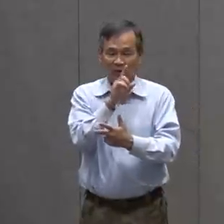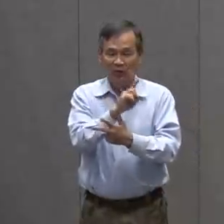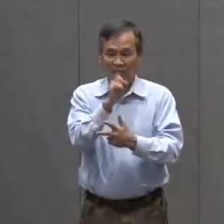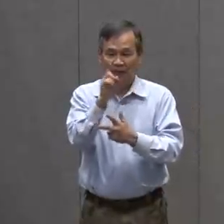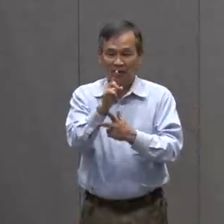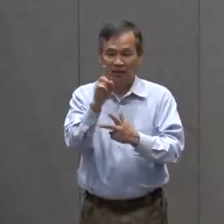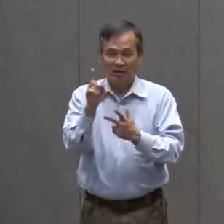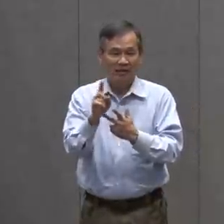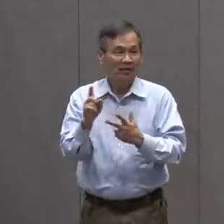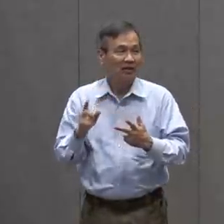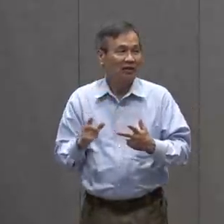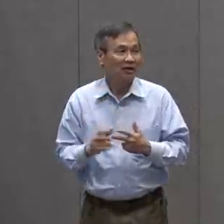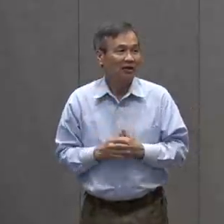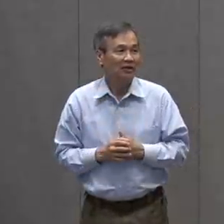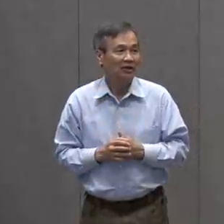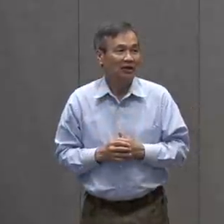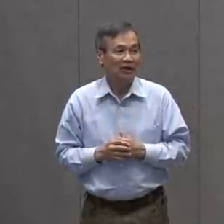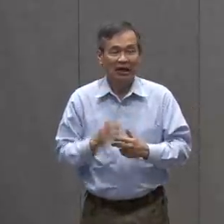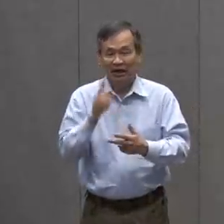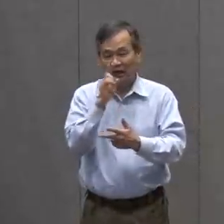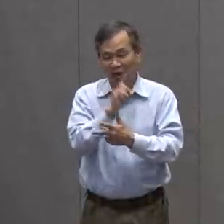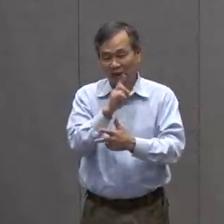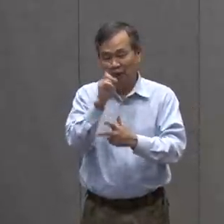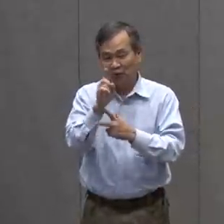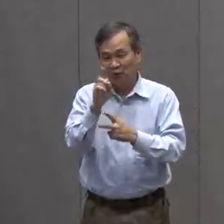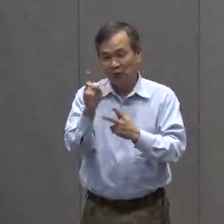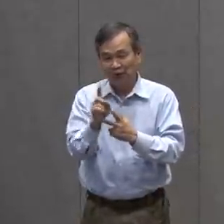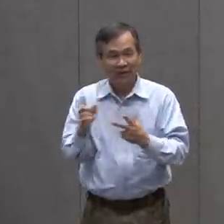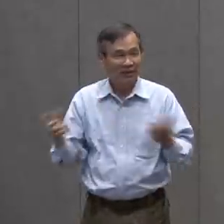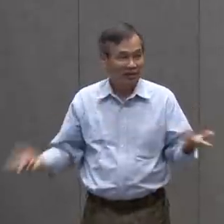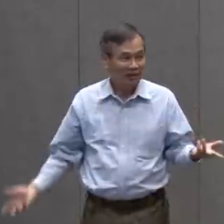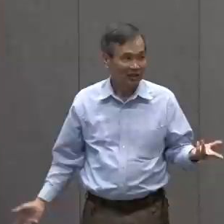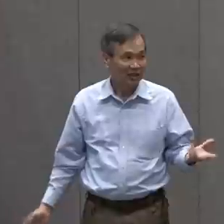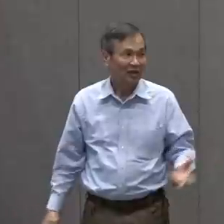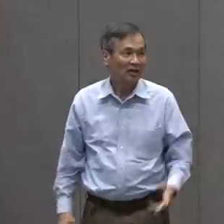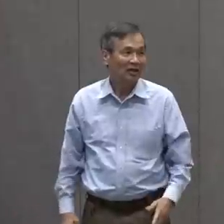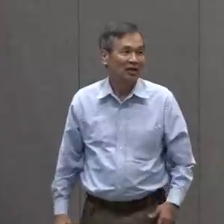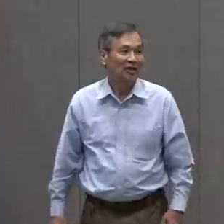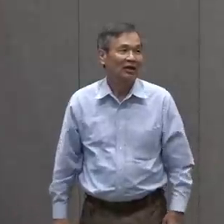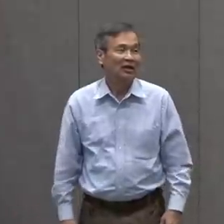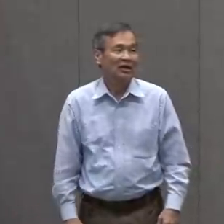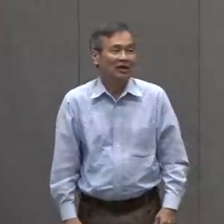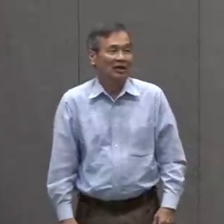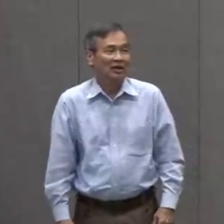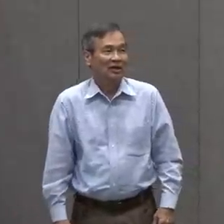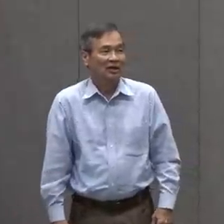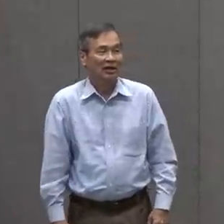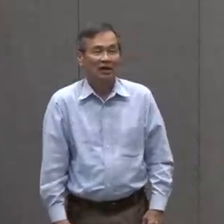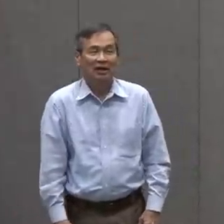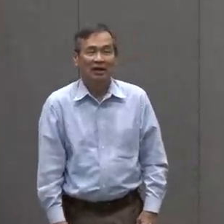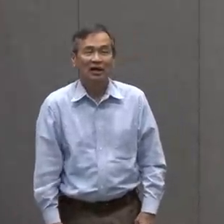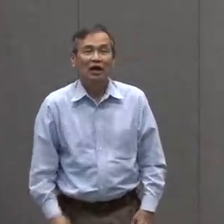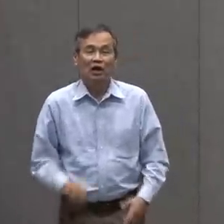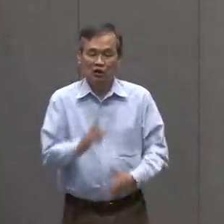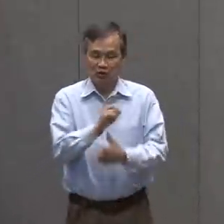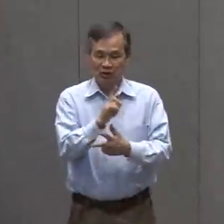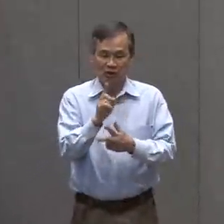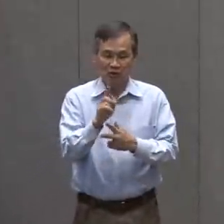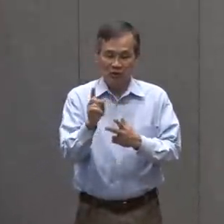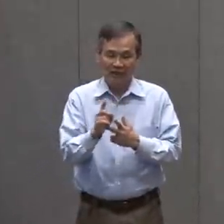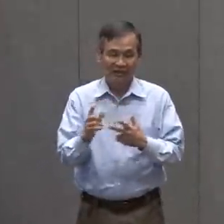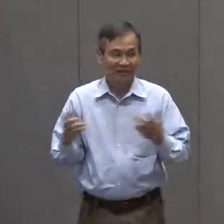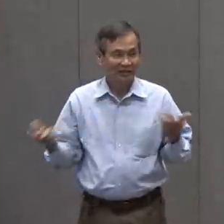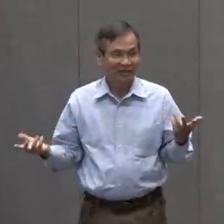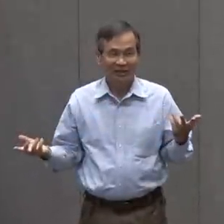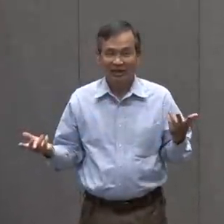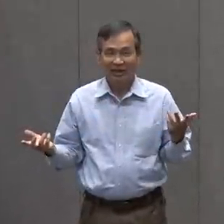could have bunkoed. No, I got 3 ones, or Yahtzee, if we were playing that. three ones. I'm not going to be do